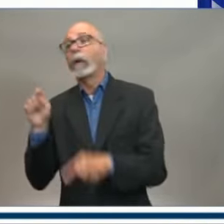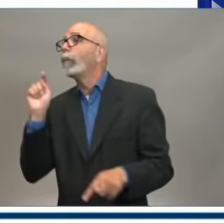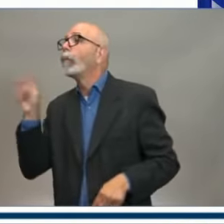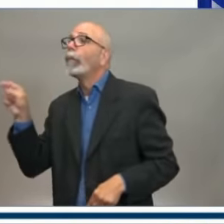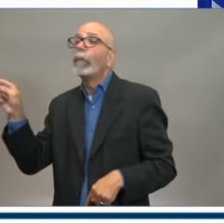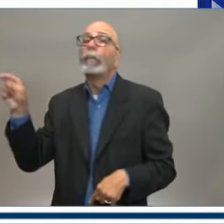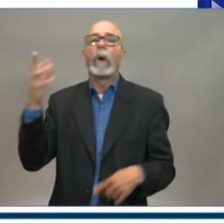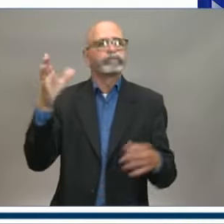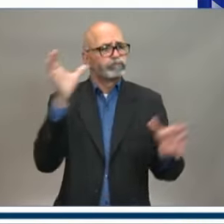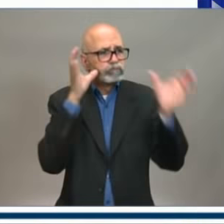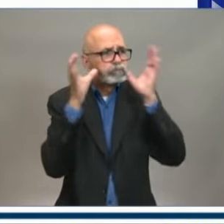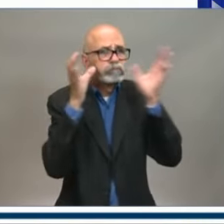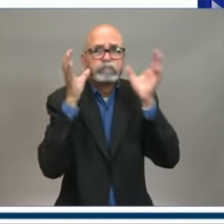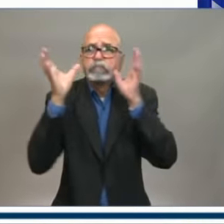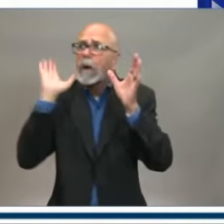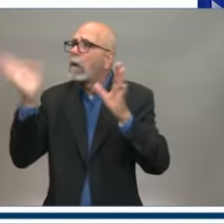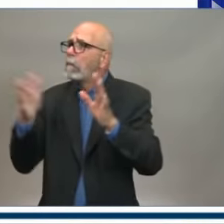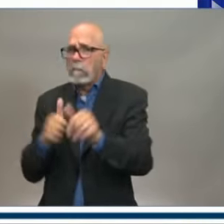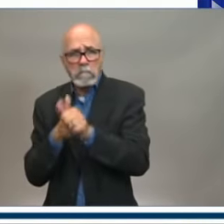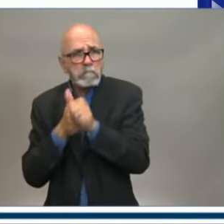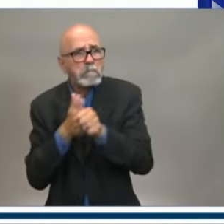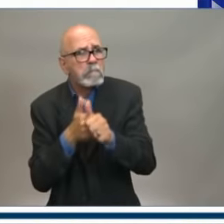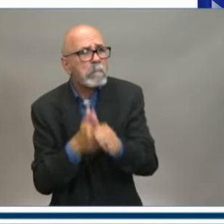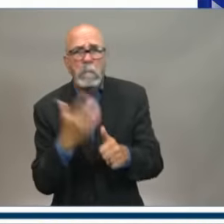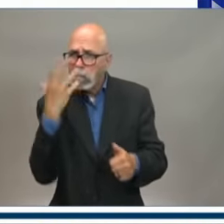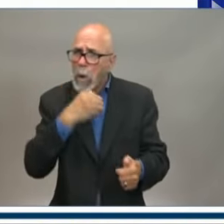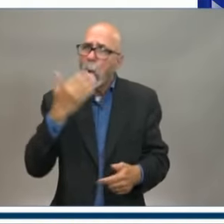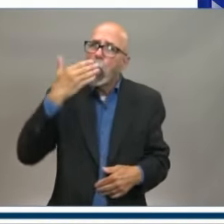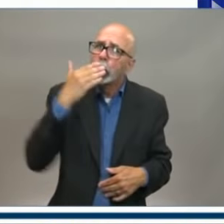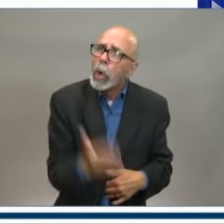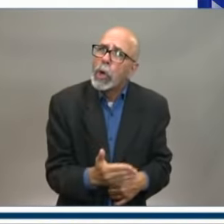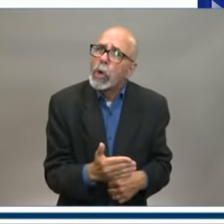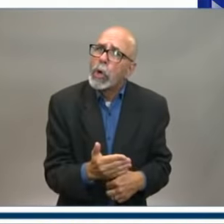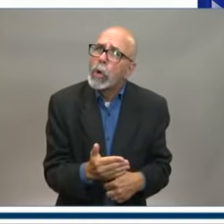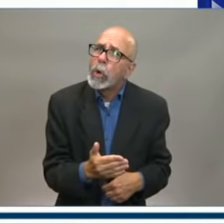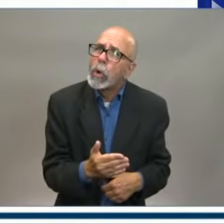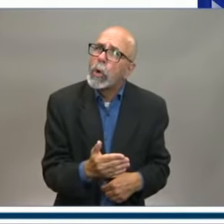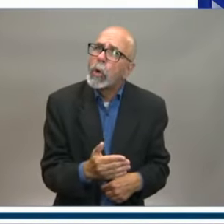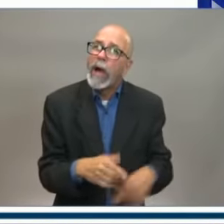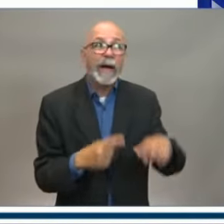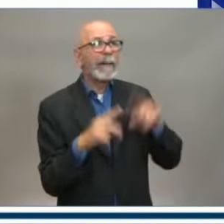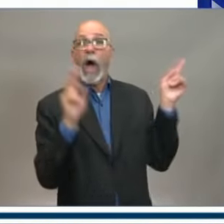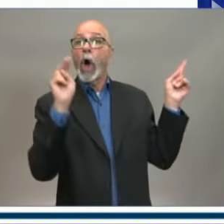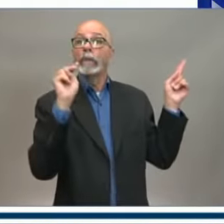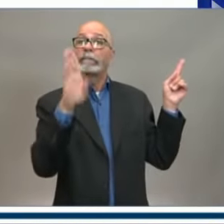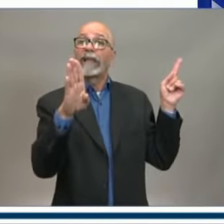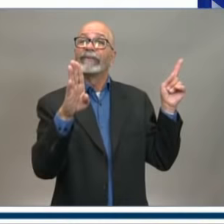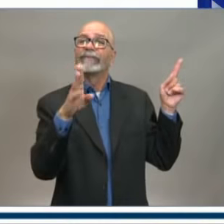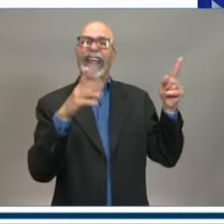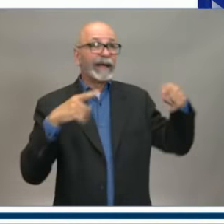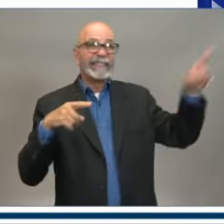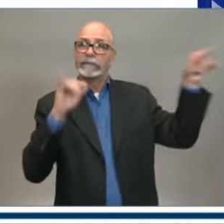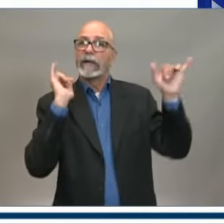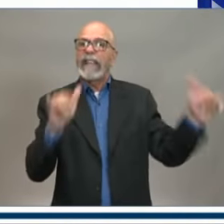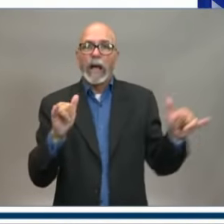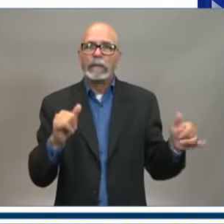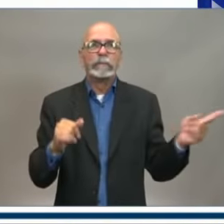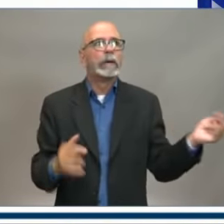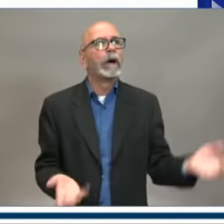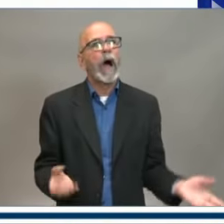statutes and regulations that you establish, the New Brunswick experience points out that somebody who really should have